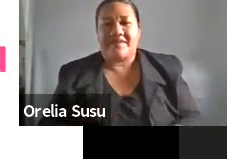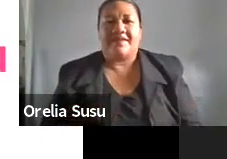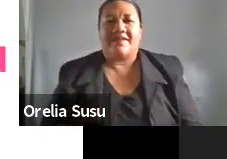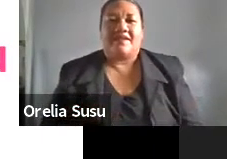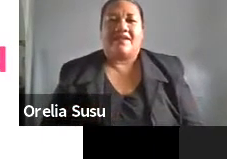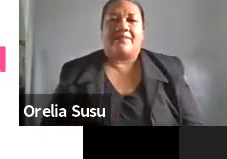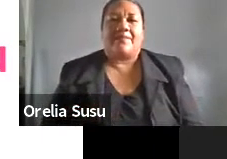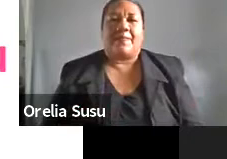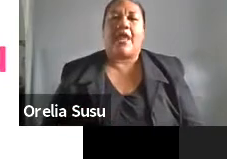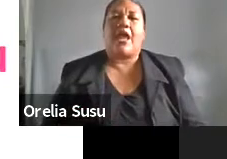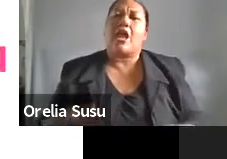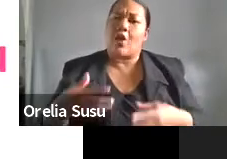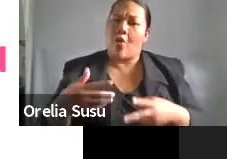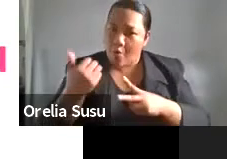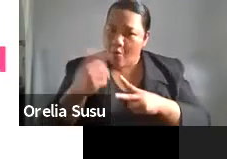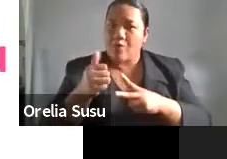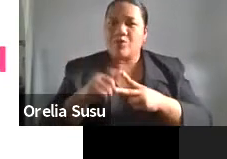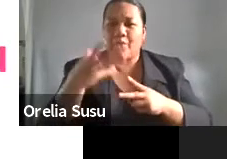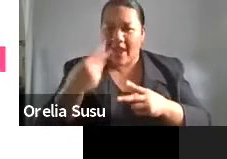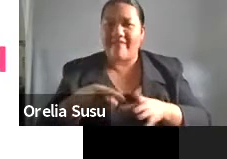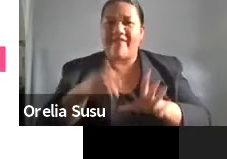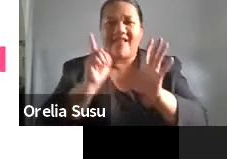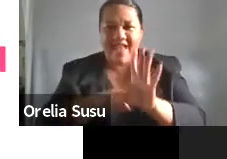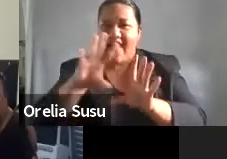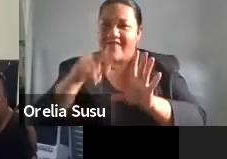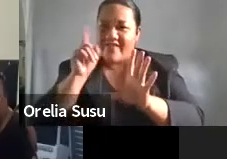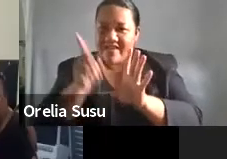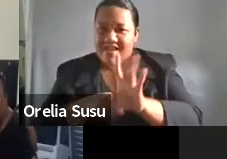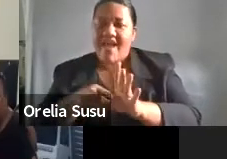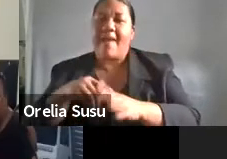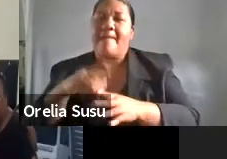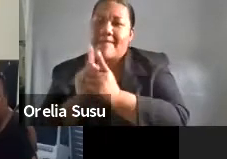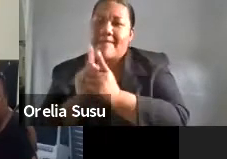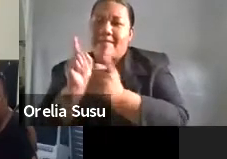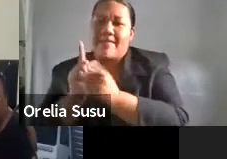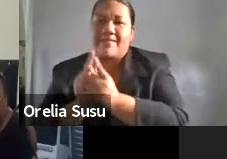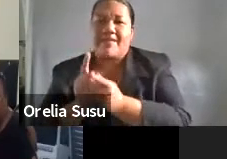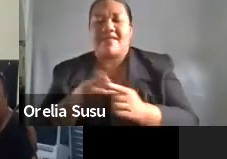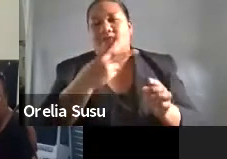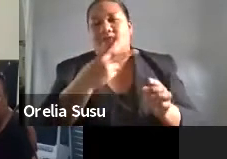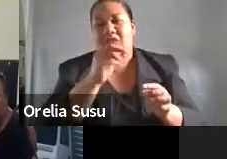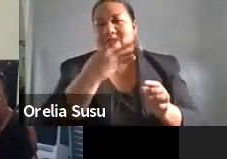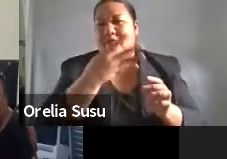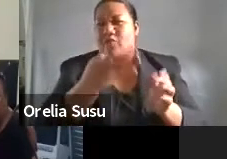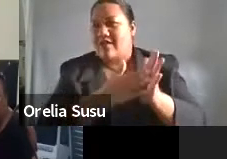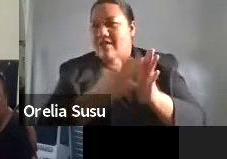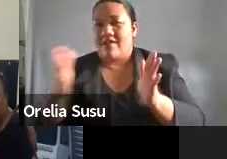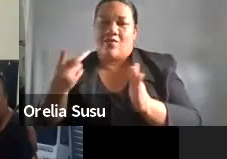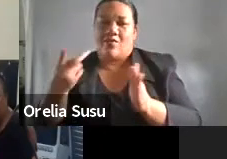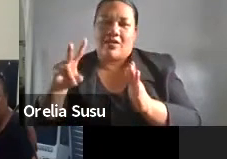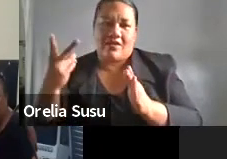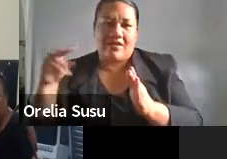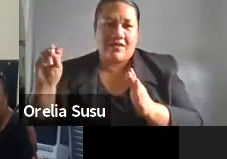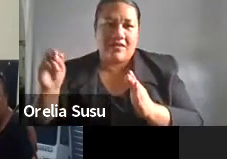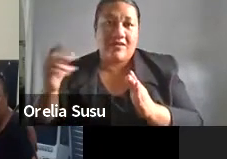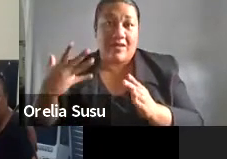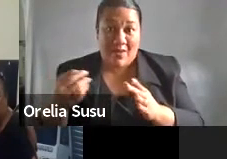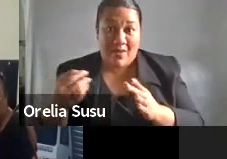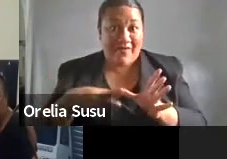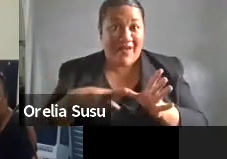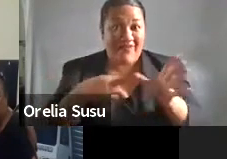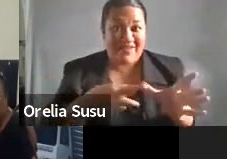around the country from 2019 up until 2020. General climate justice and disaster response that I've mentioned